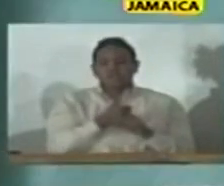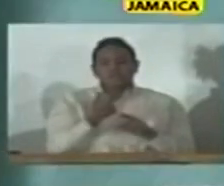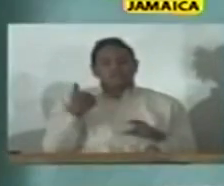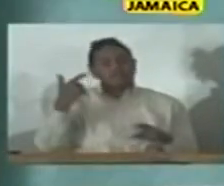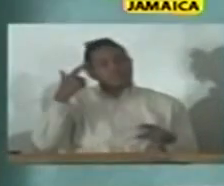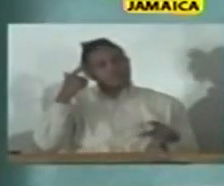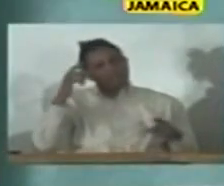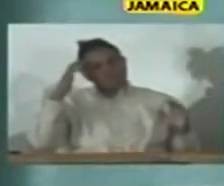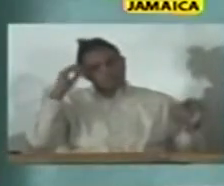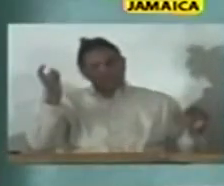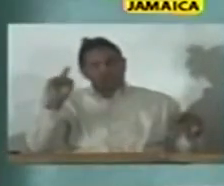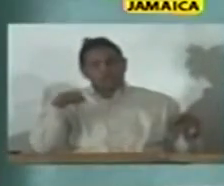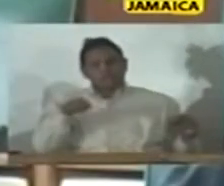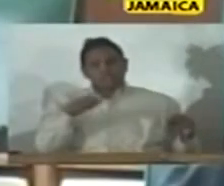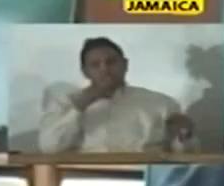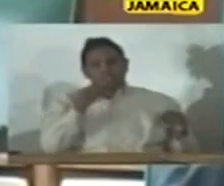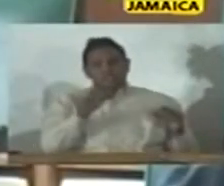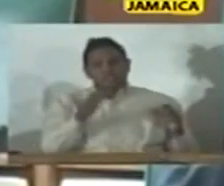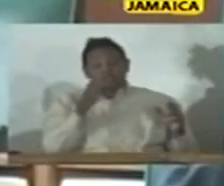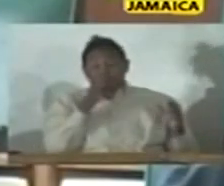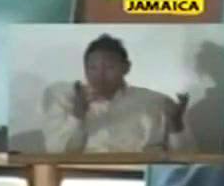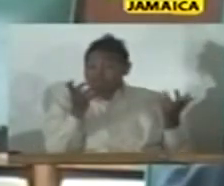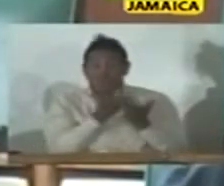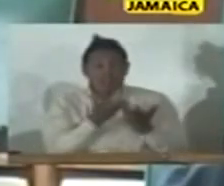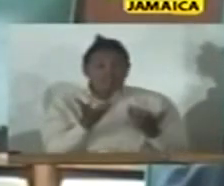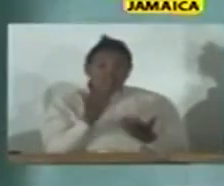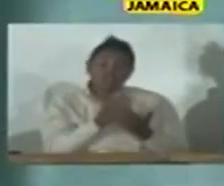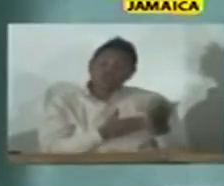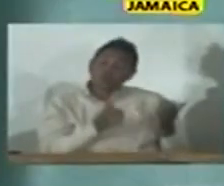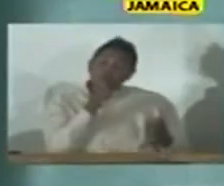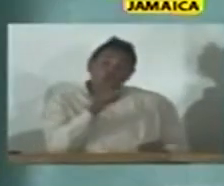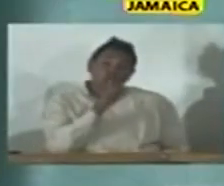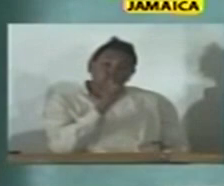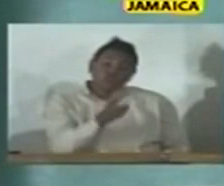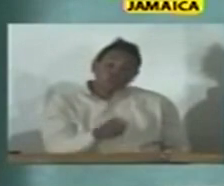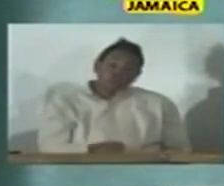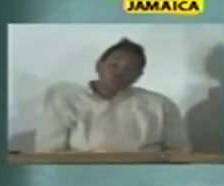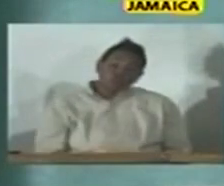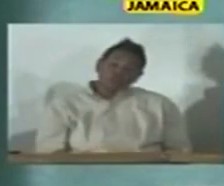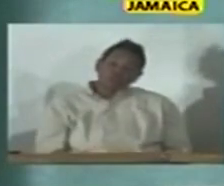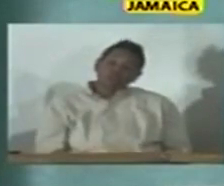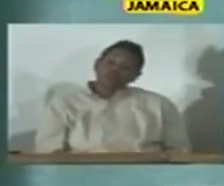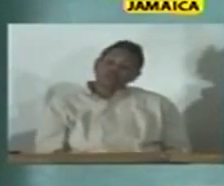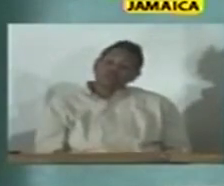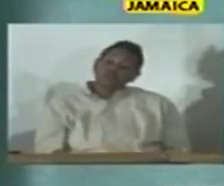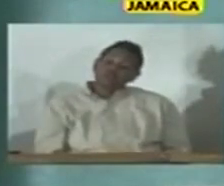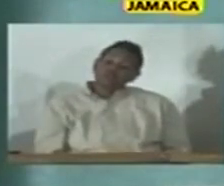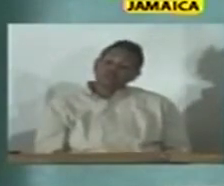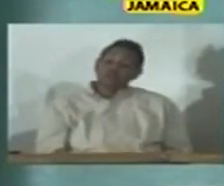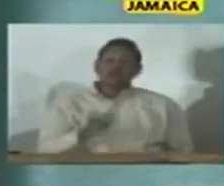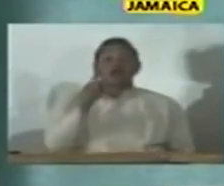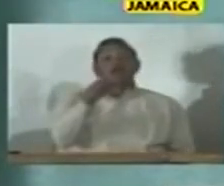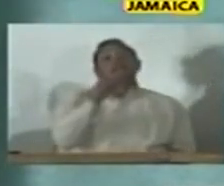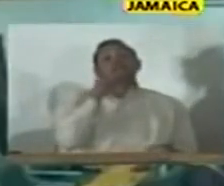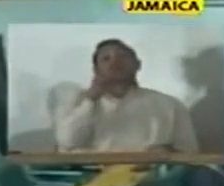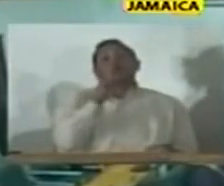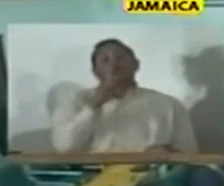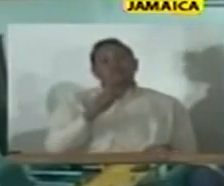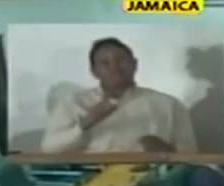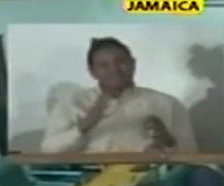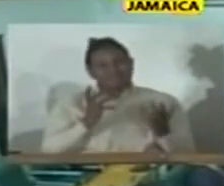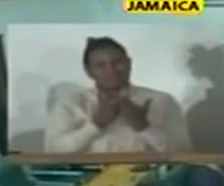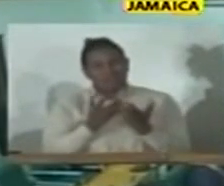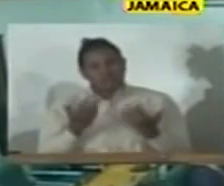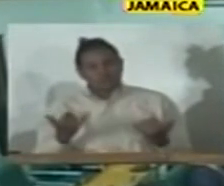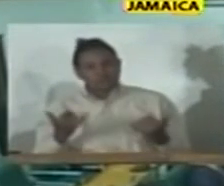where these things are irrelevant and some of them inaccurate, we'll ask that they not only be confined, but that